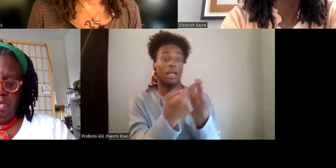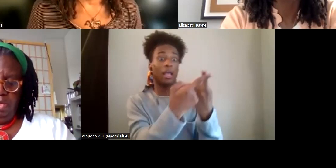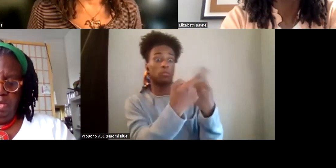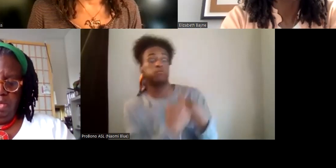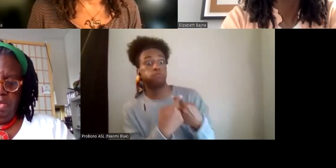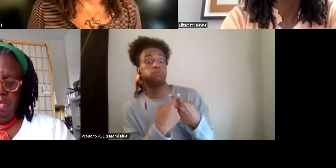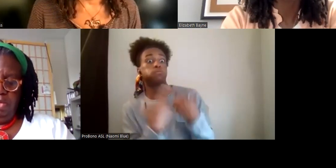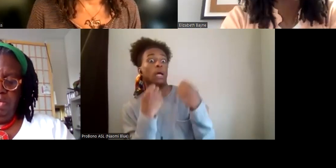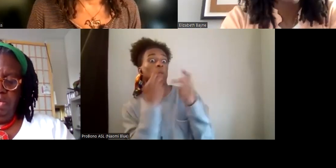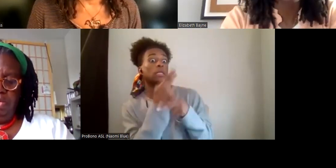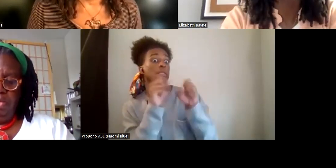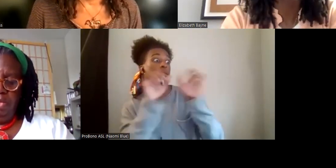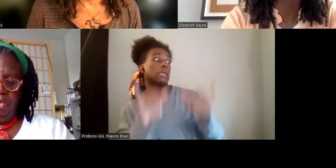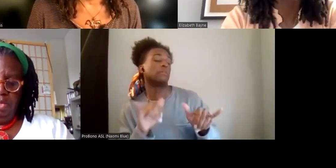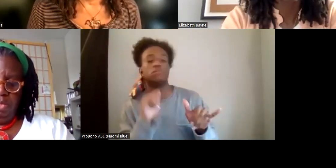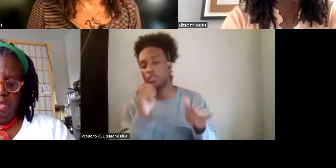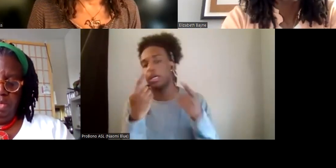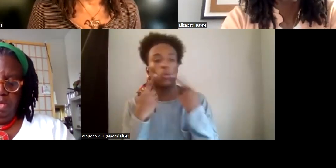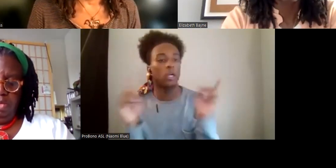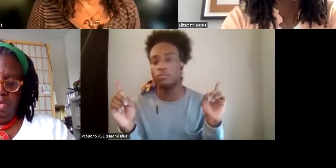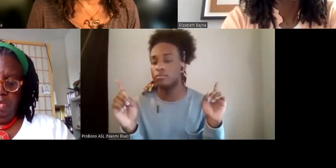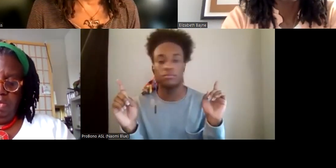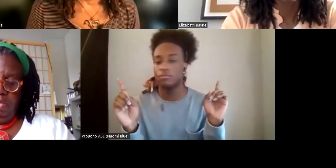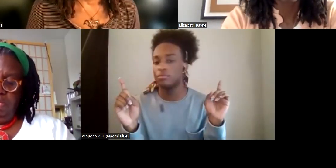healthcare industrial complex.